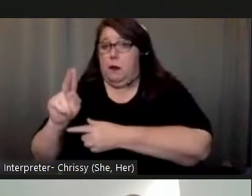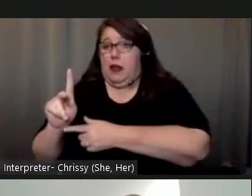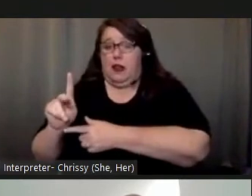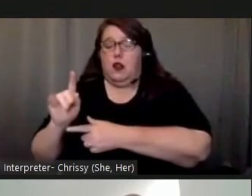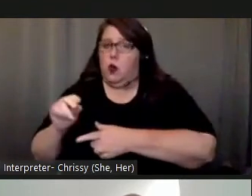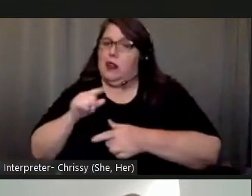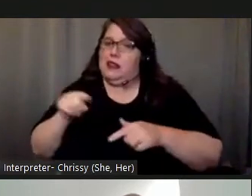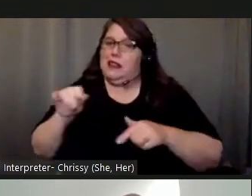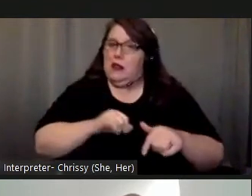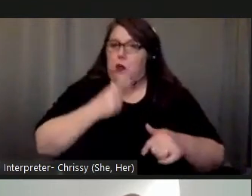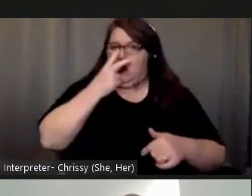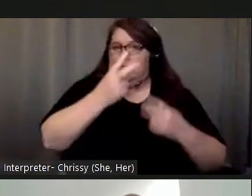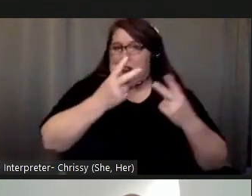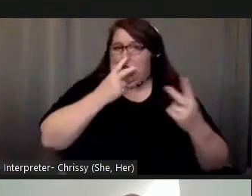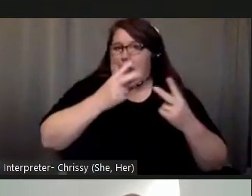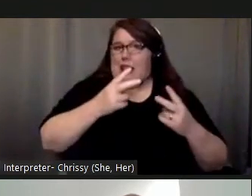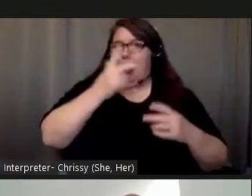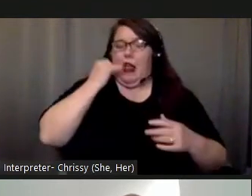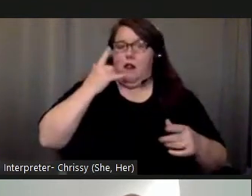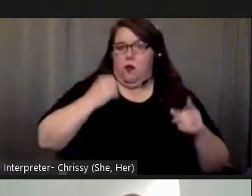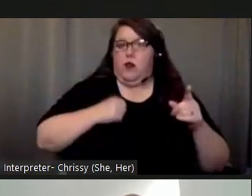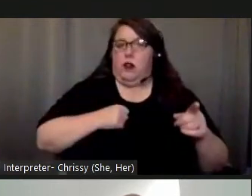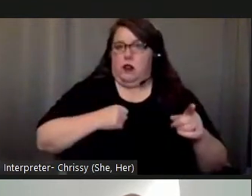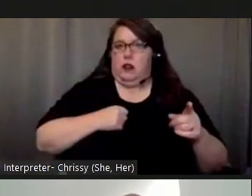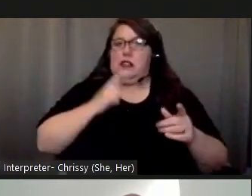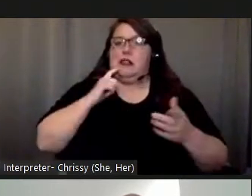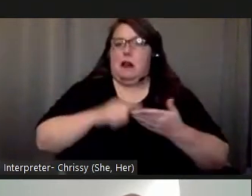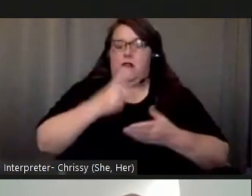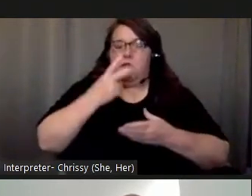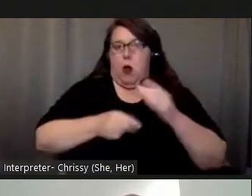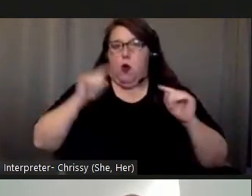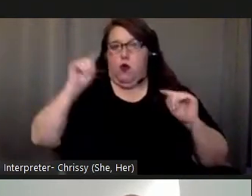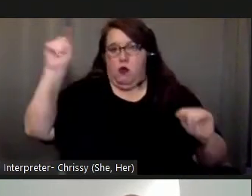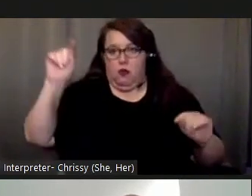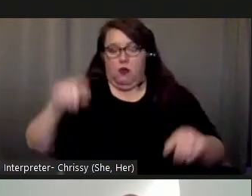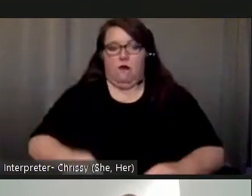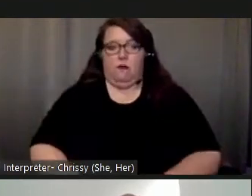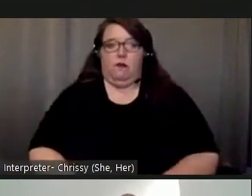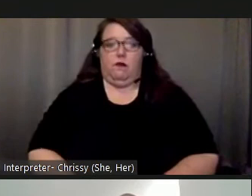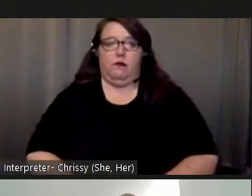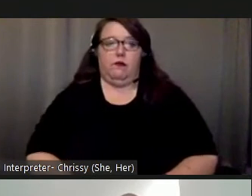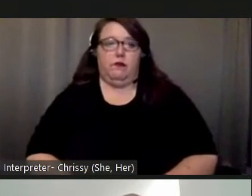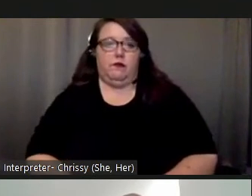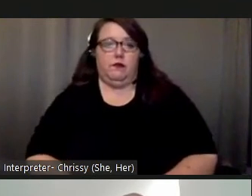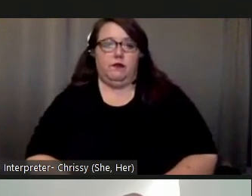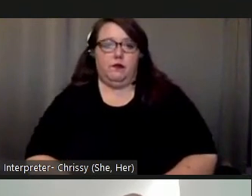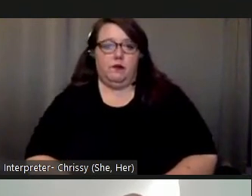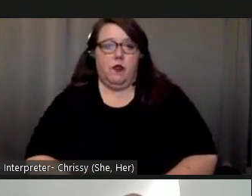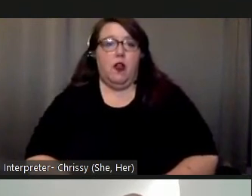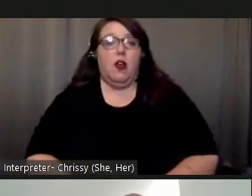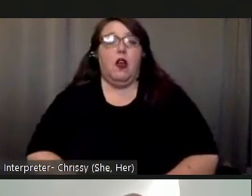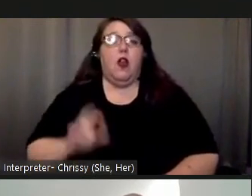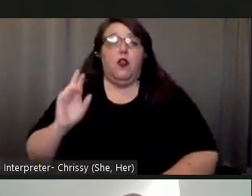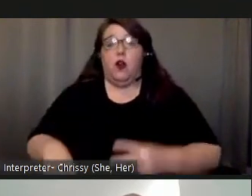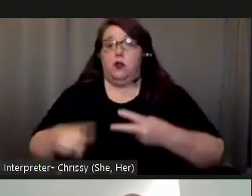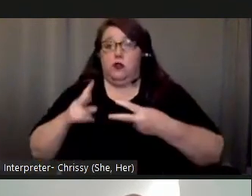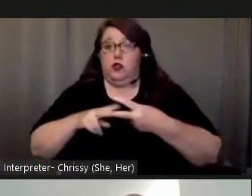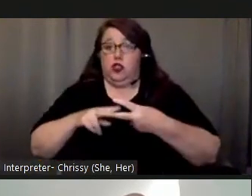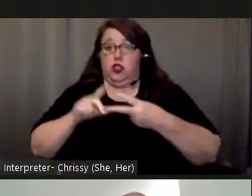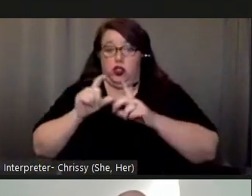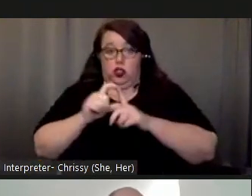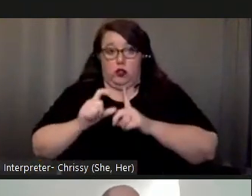that we're seeing in California. It's just been identified both in Denmark and California. So the difference between these two terms,